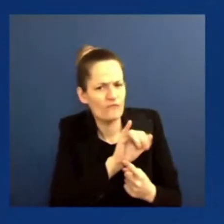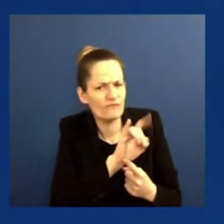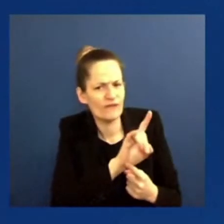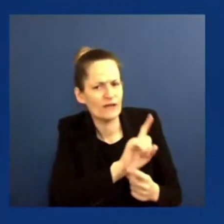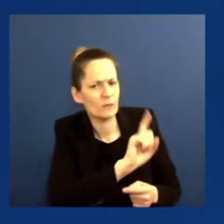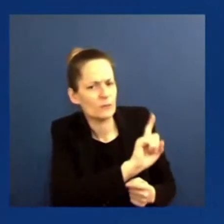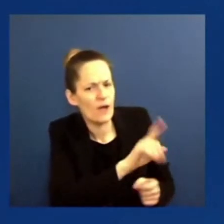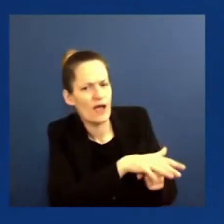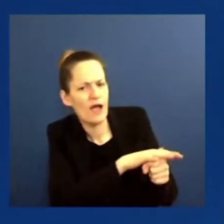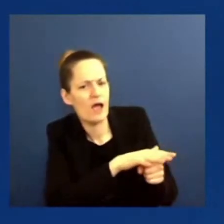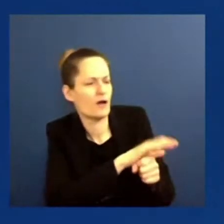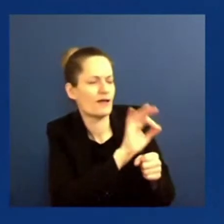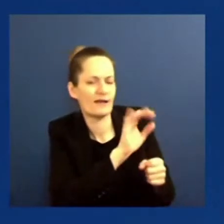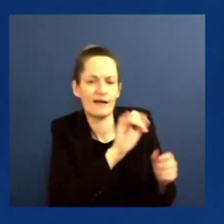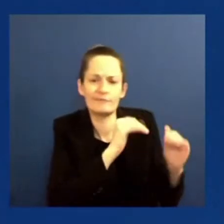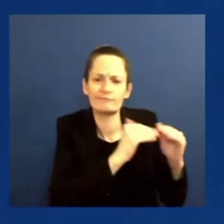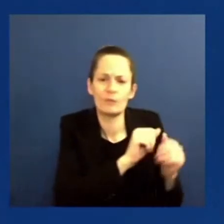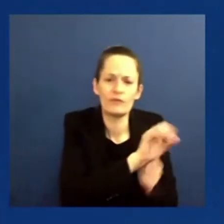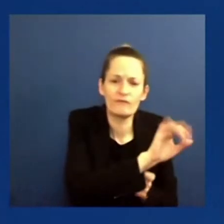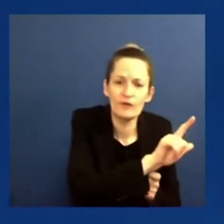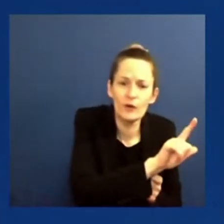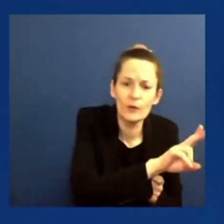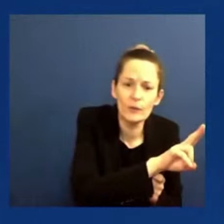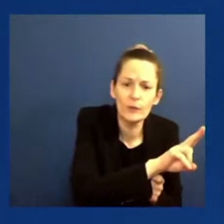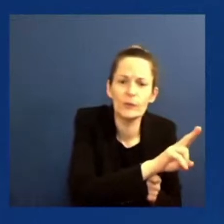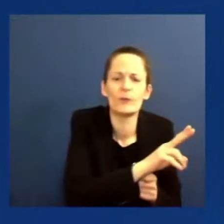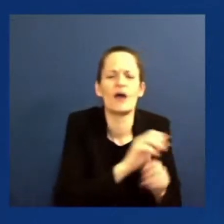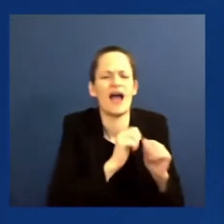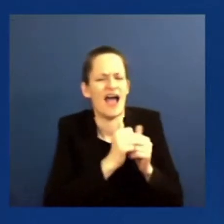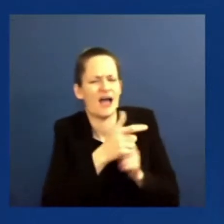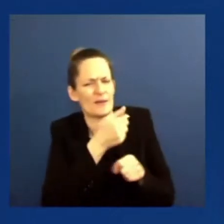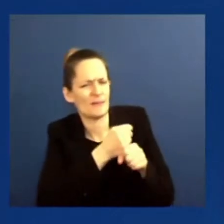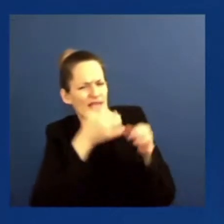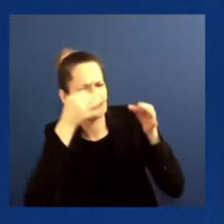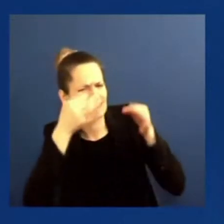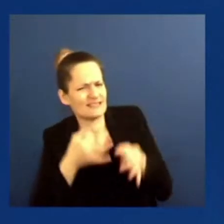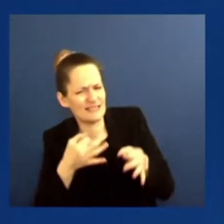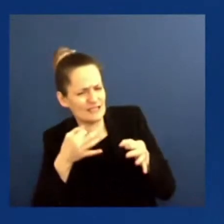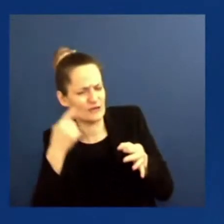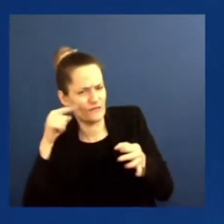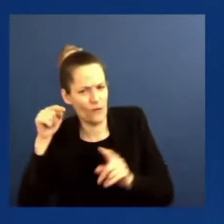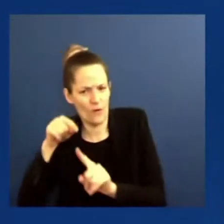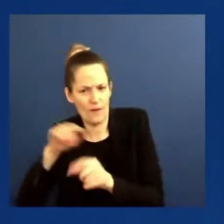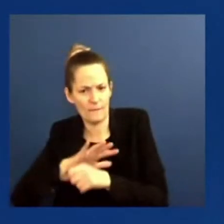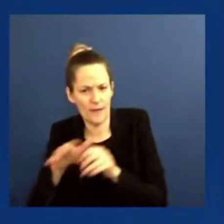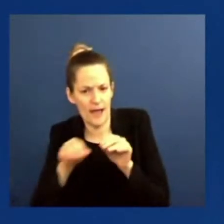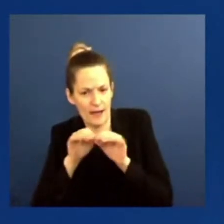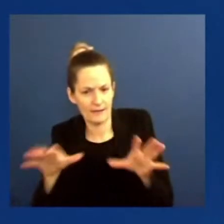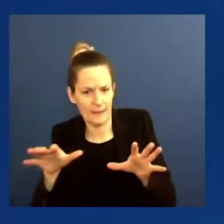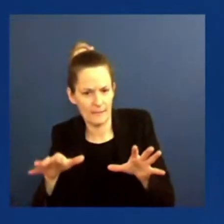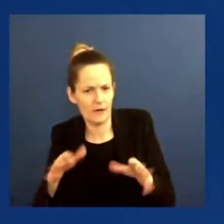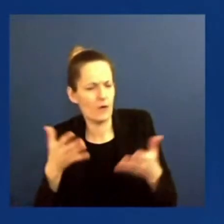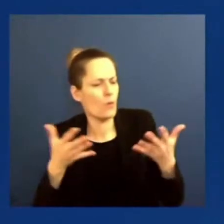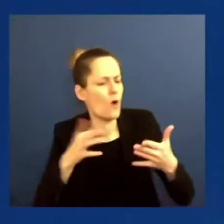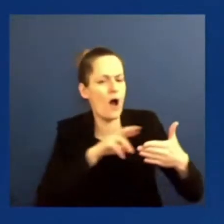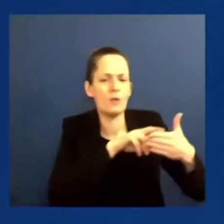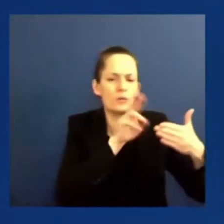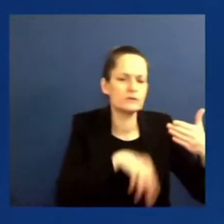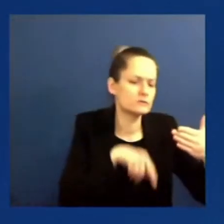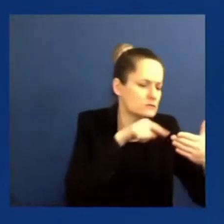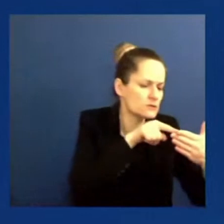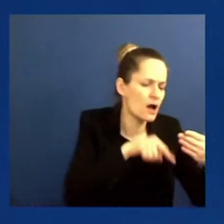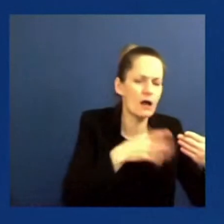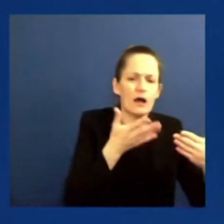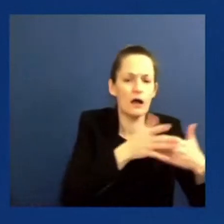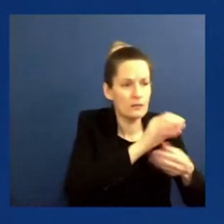about the pandemic based on hospitalizations and deaths from all such infections rather than just on COVID